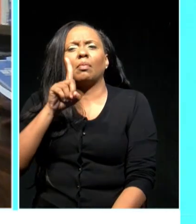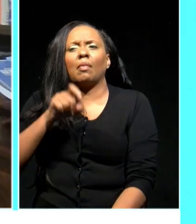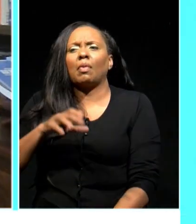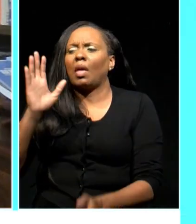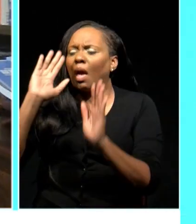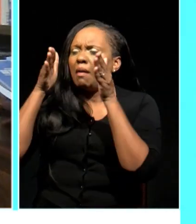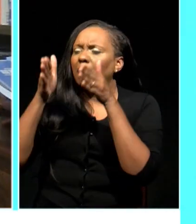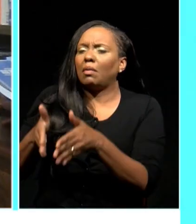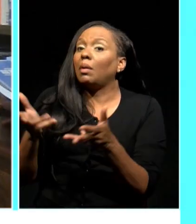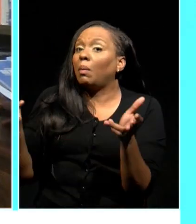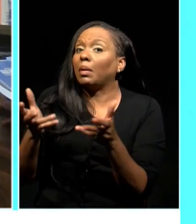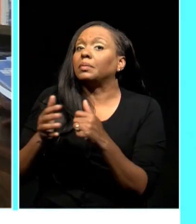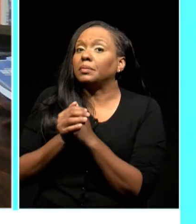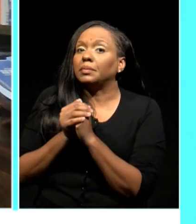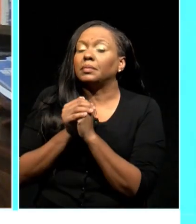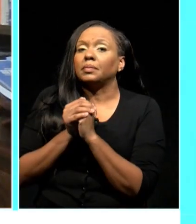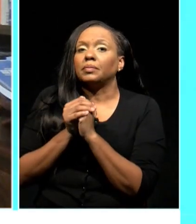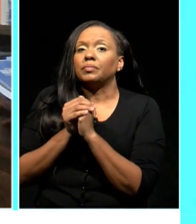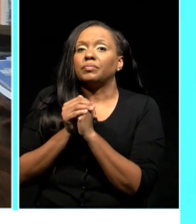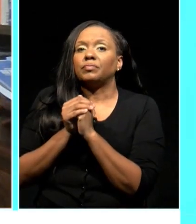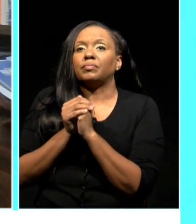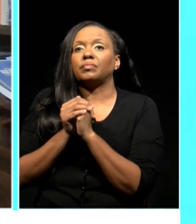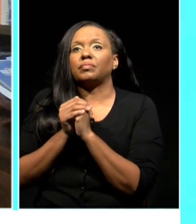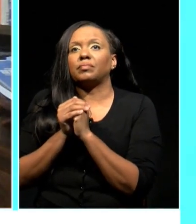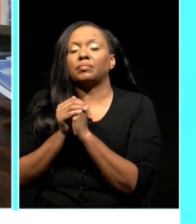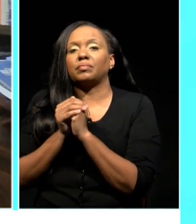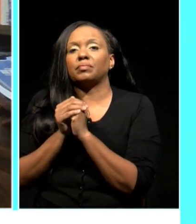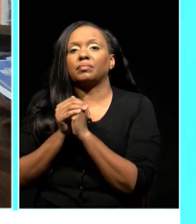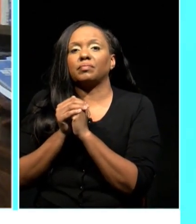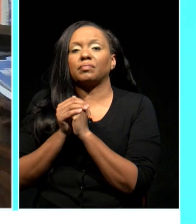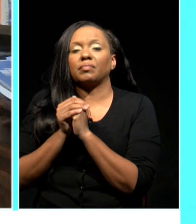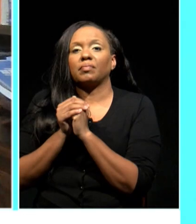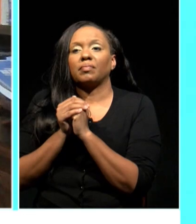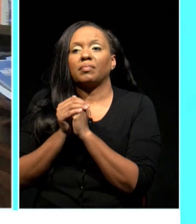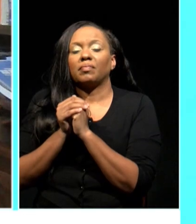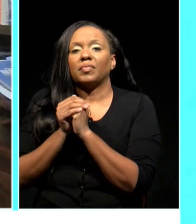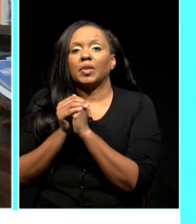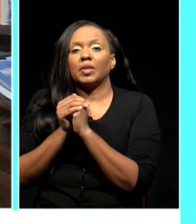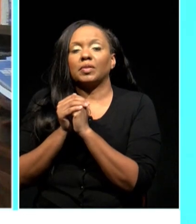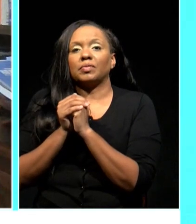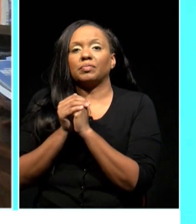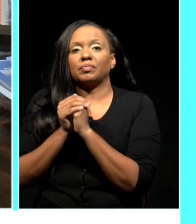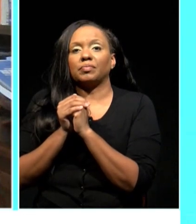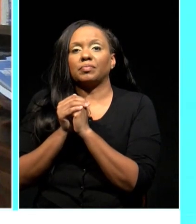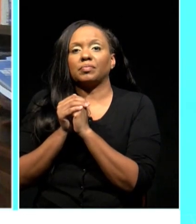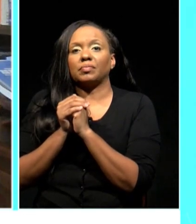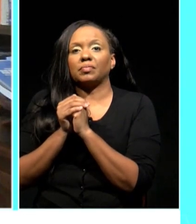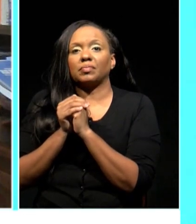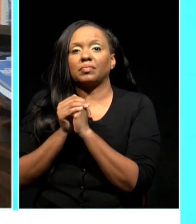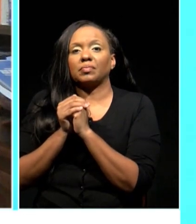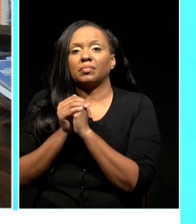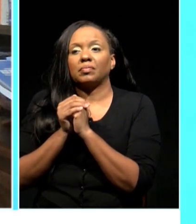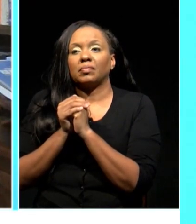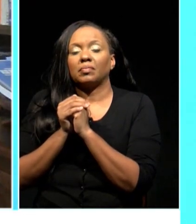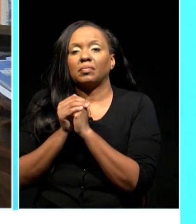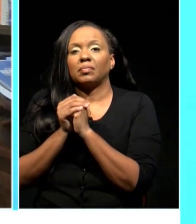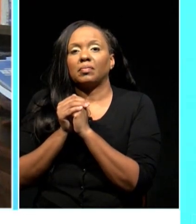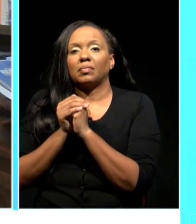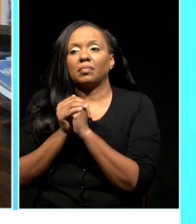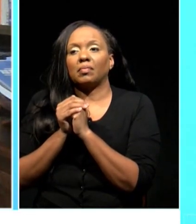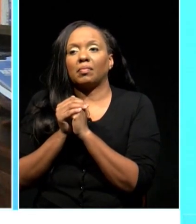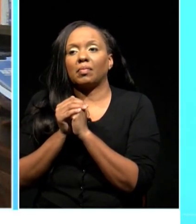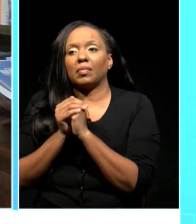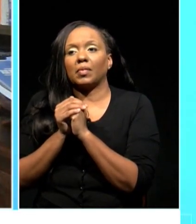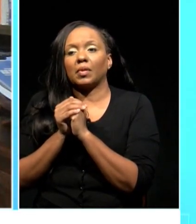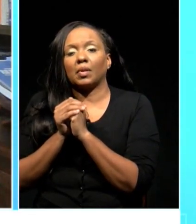going forward is how do you deal with the fact that there's quite a large cross-section of people who